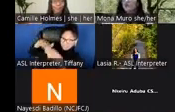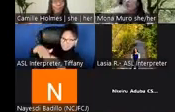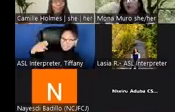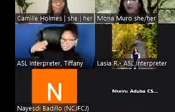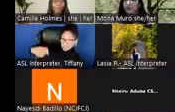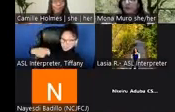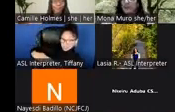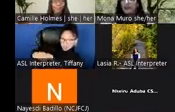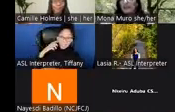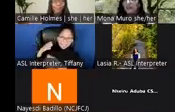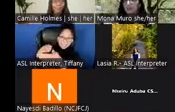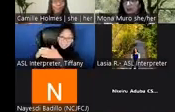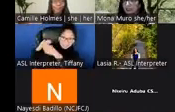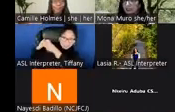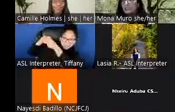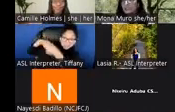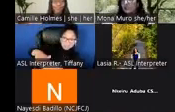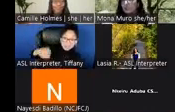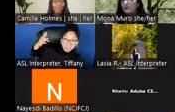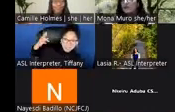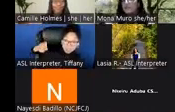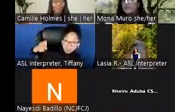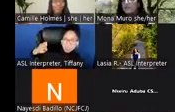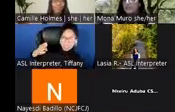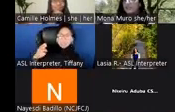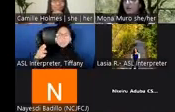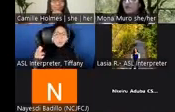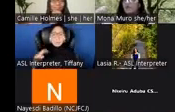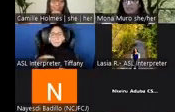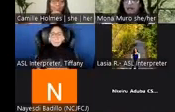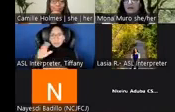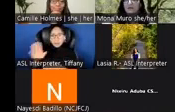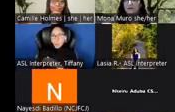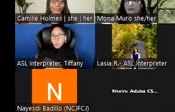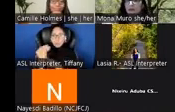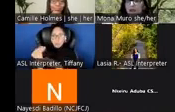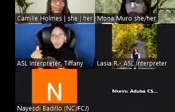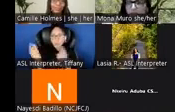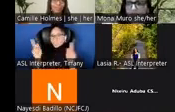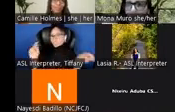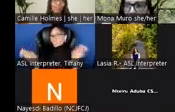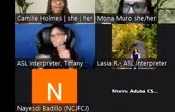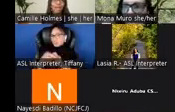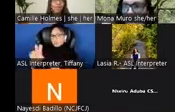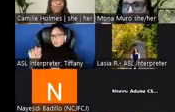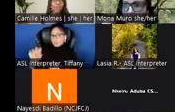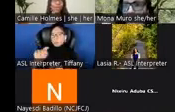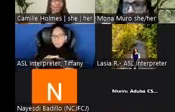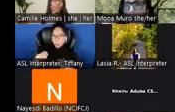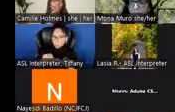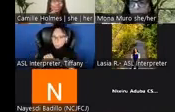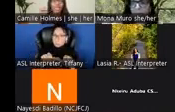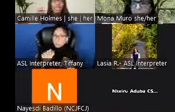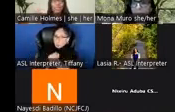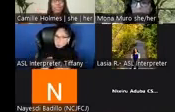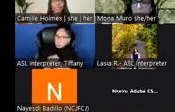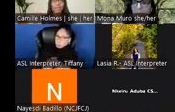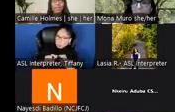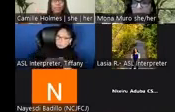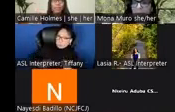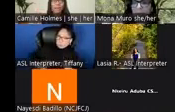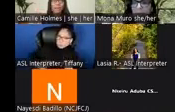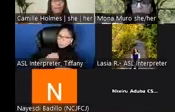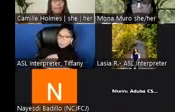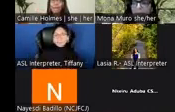overnight, but we're growing and learning to do differently all the time. Right. I will share just an experience